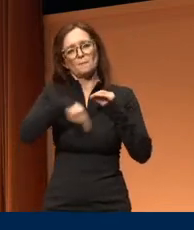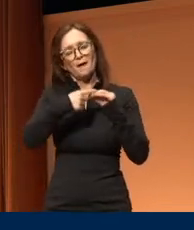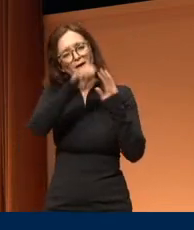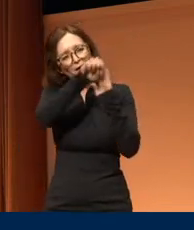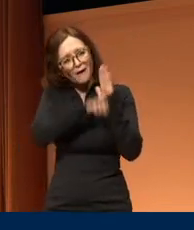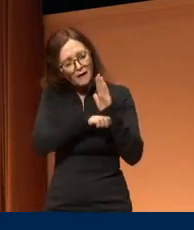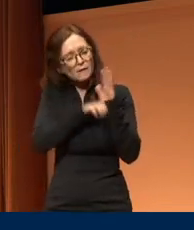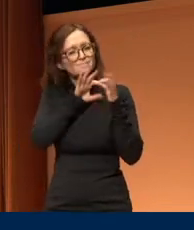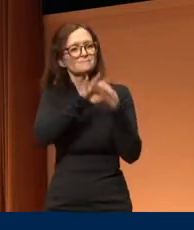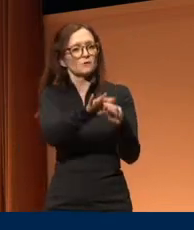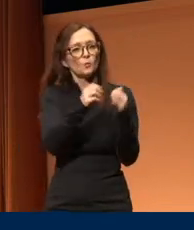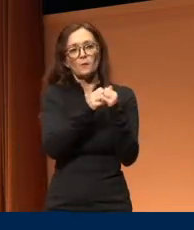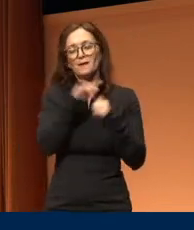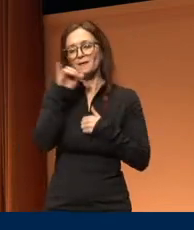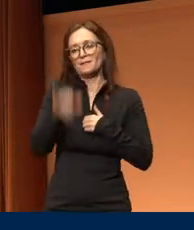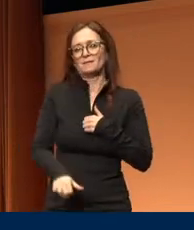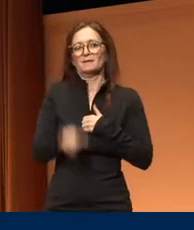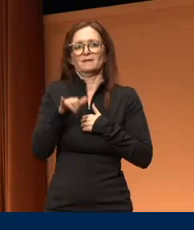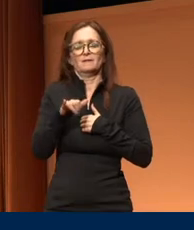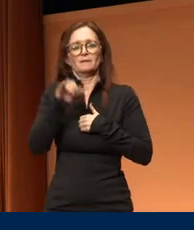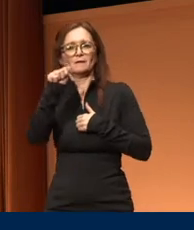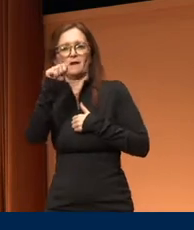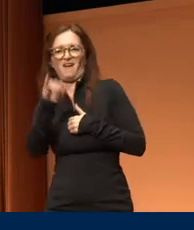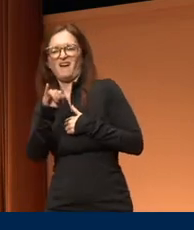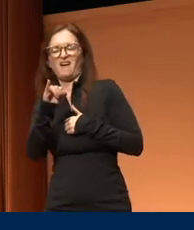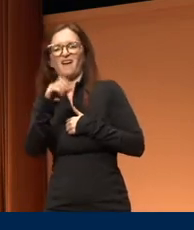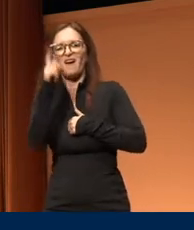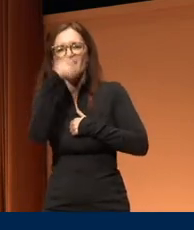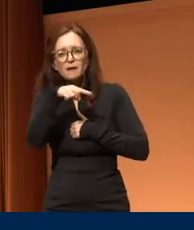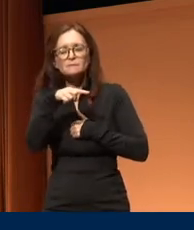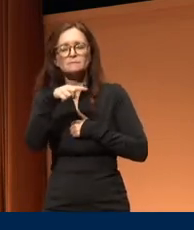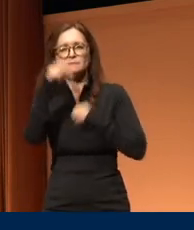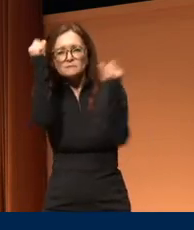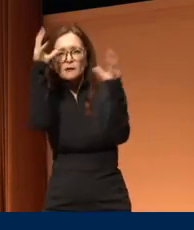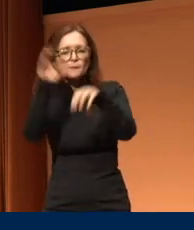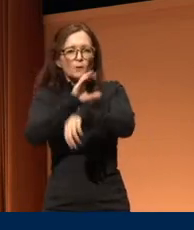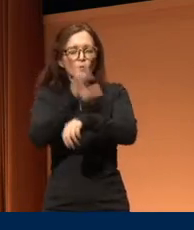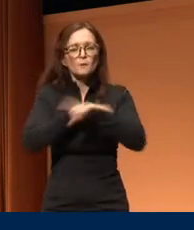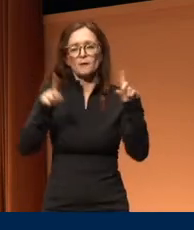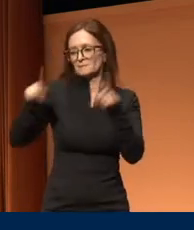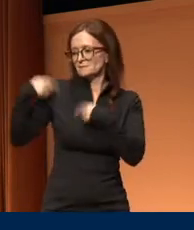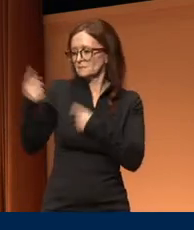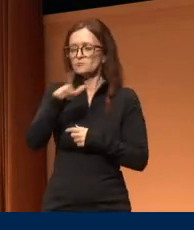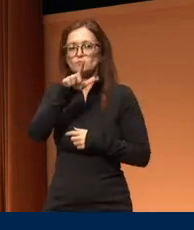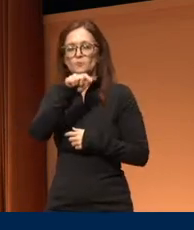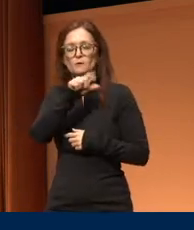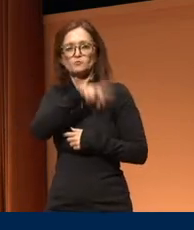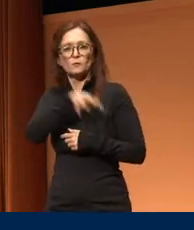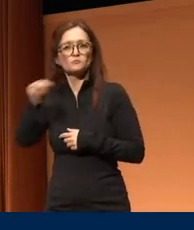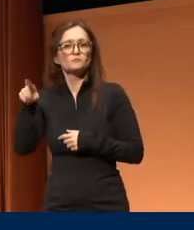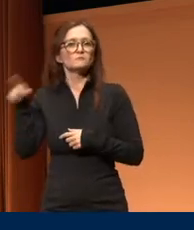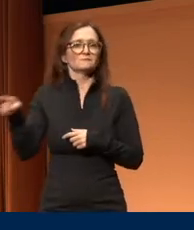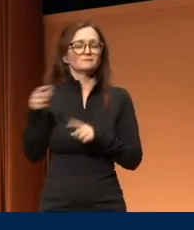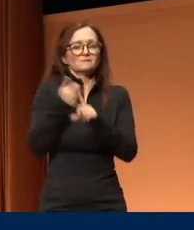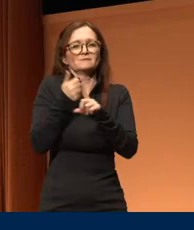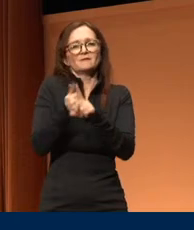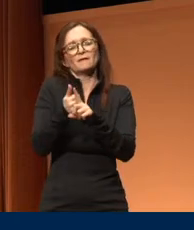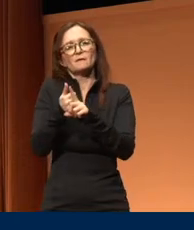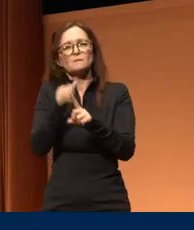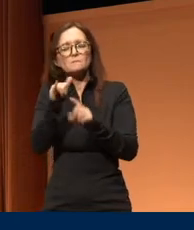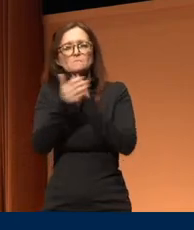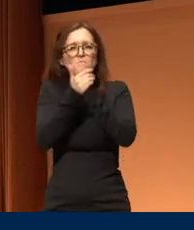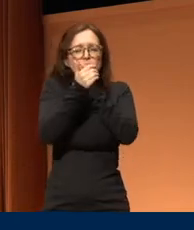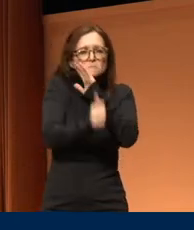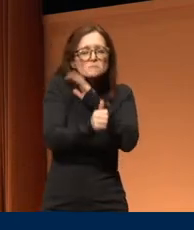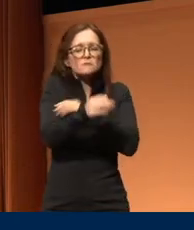issues relating to artificial intelligence, or AI. Since 2022, she has been a distinguished